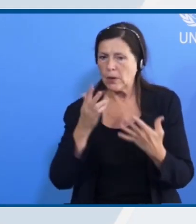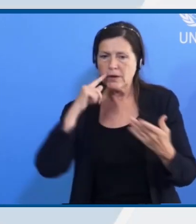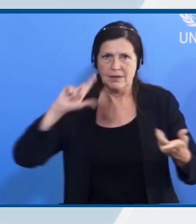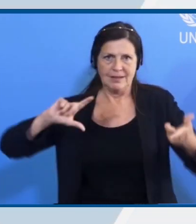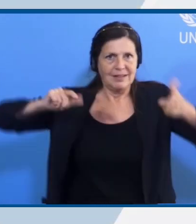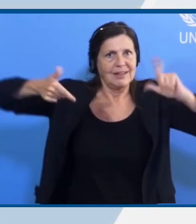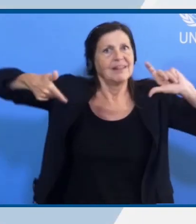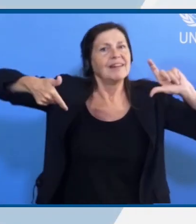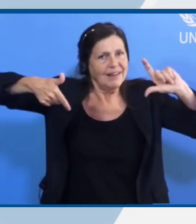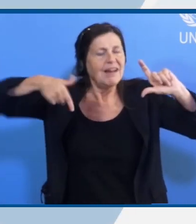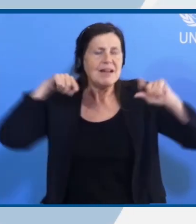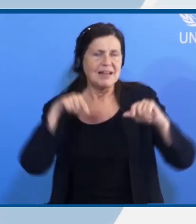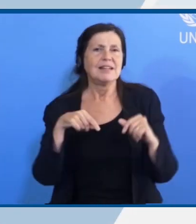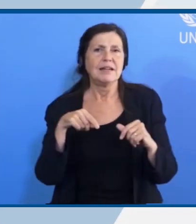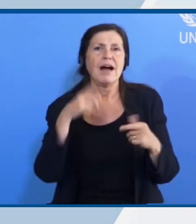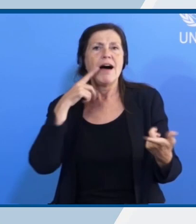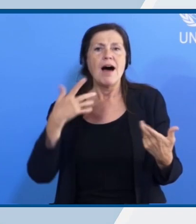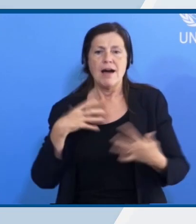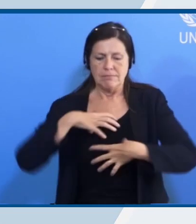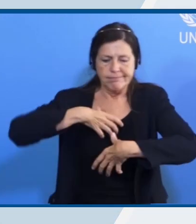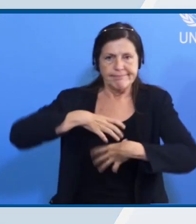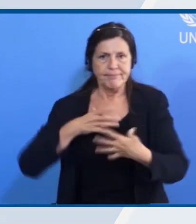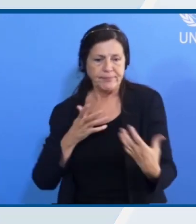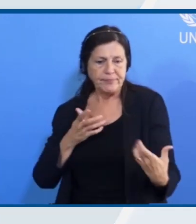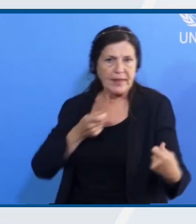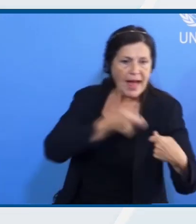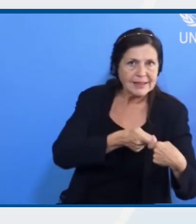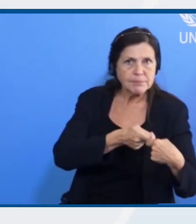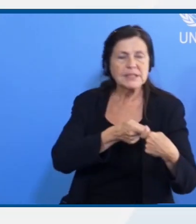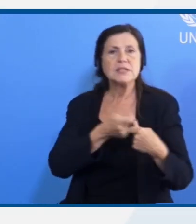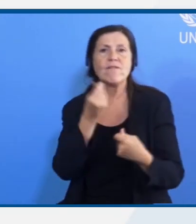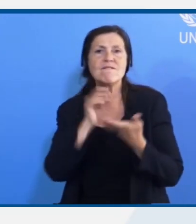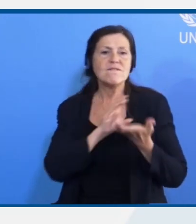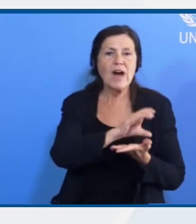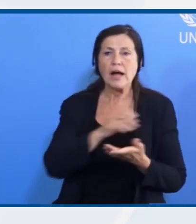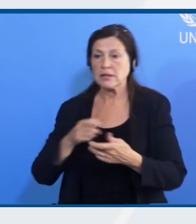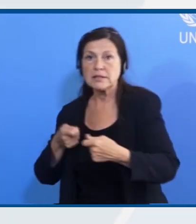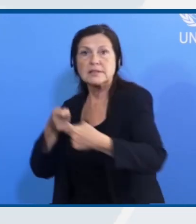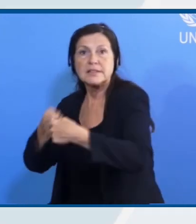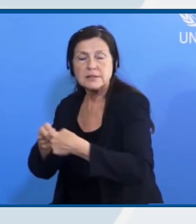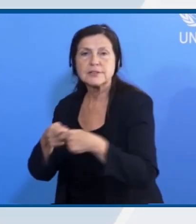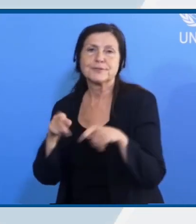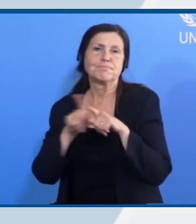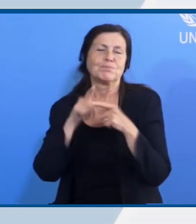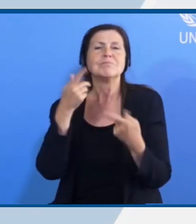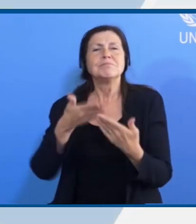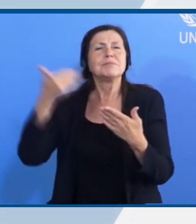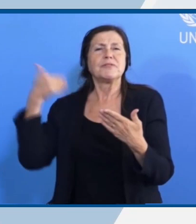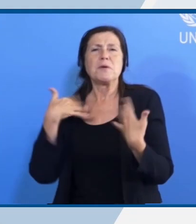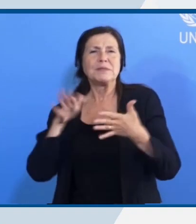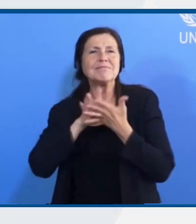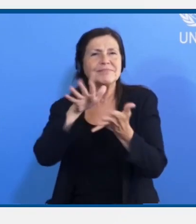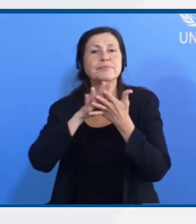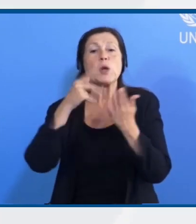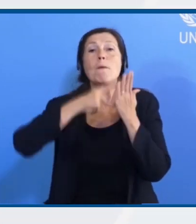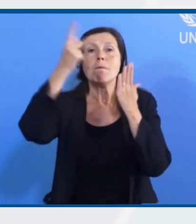talking about adaptation finance, because adaptation programs, as I said before, can be